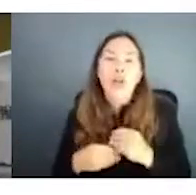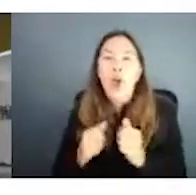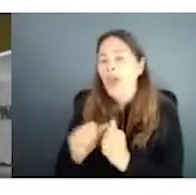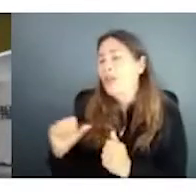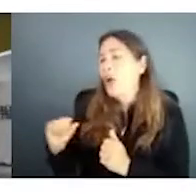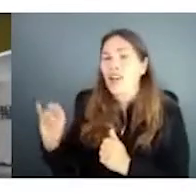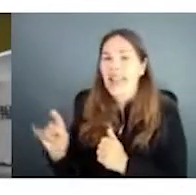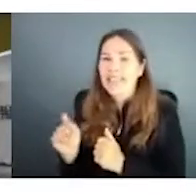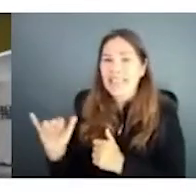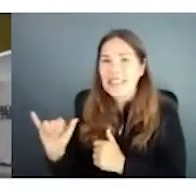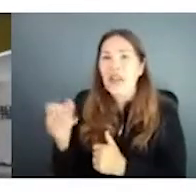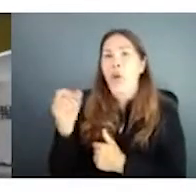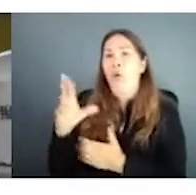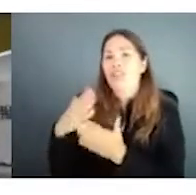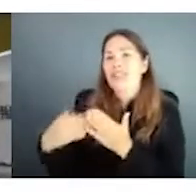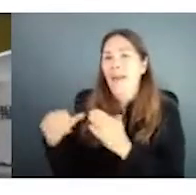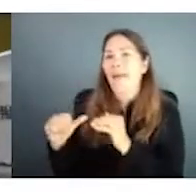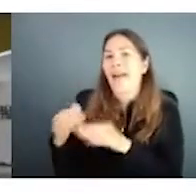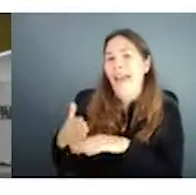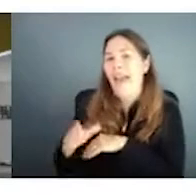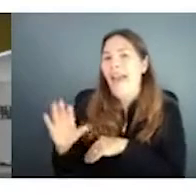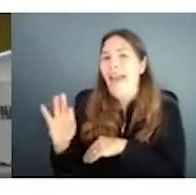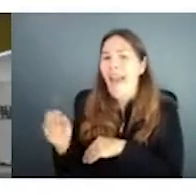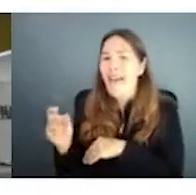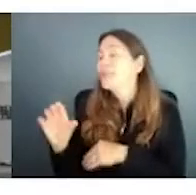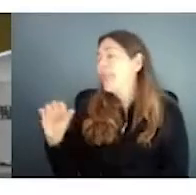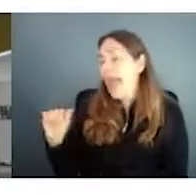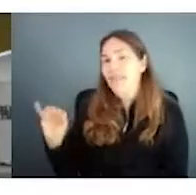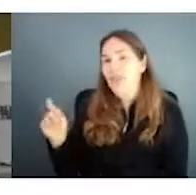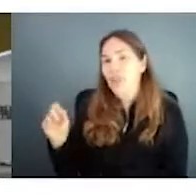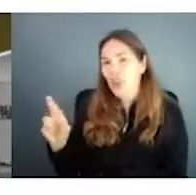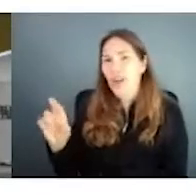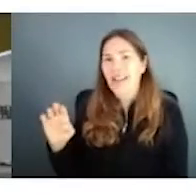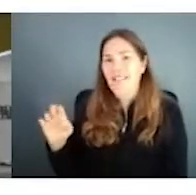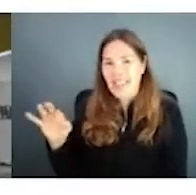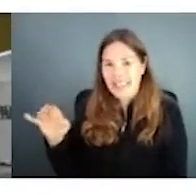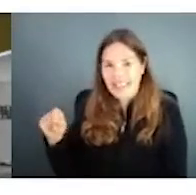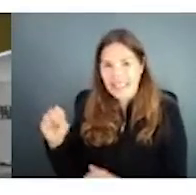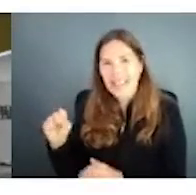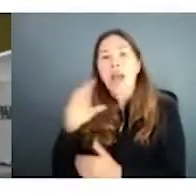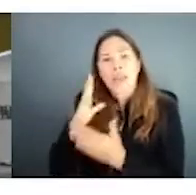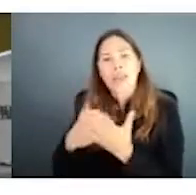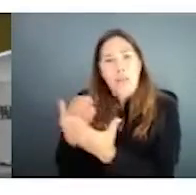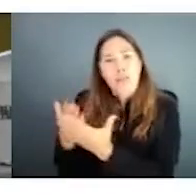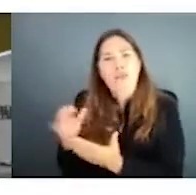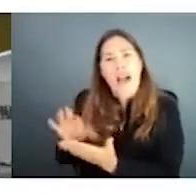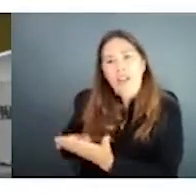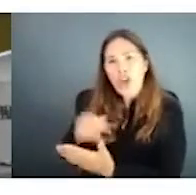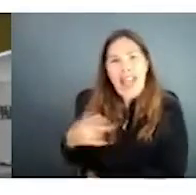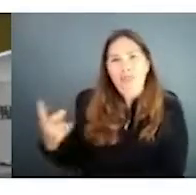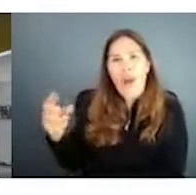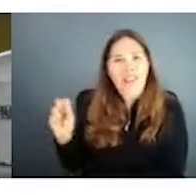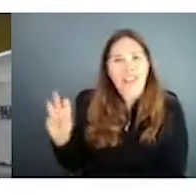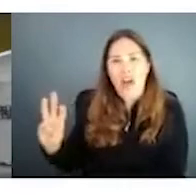or try to do a little bit of After Effects. But as far as the course standards and the proof of learning, you have one piece of software. So